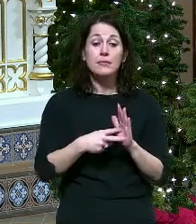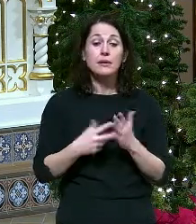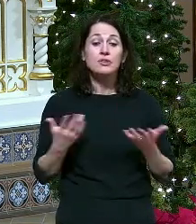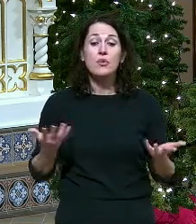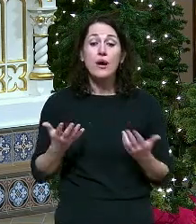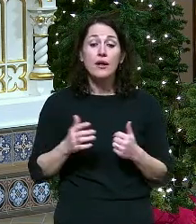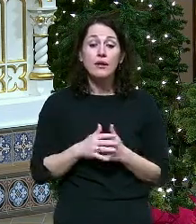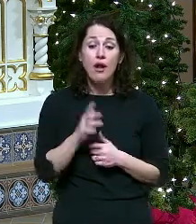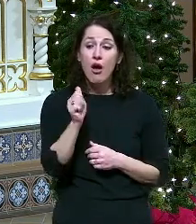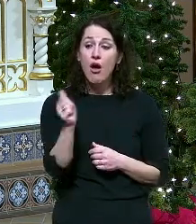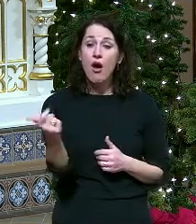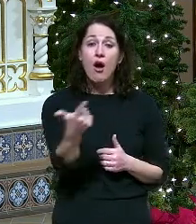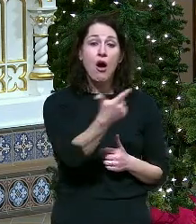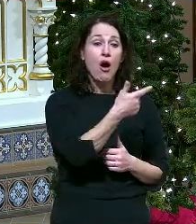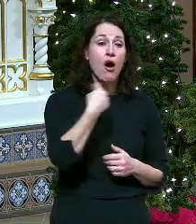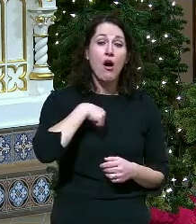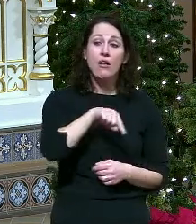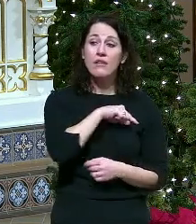we're all related then.